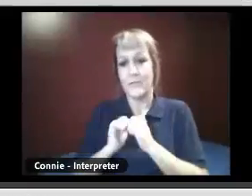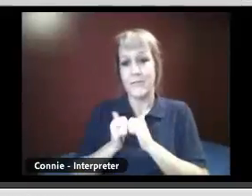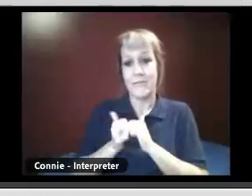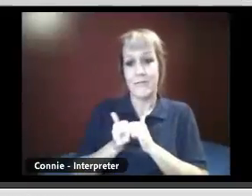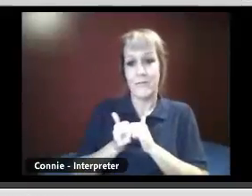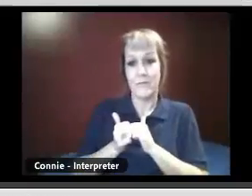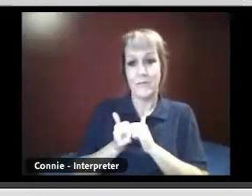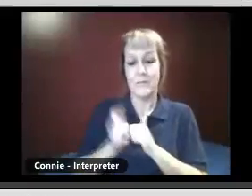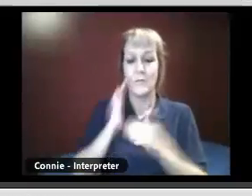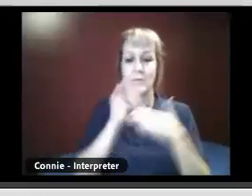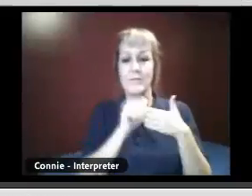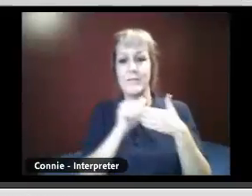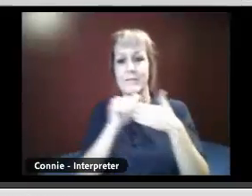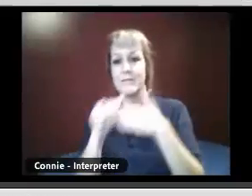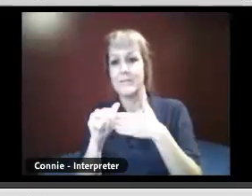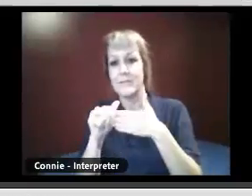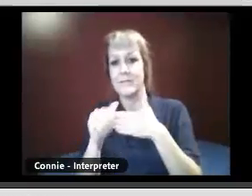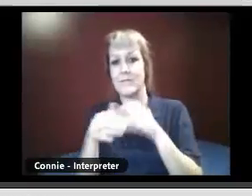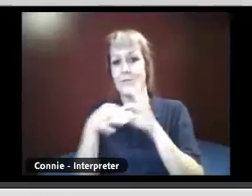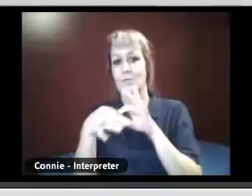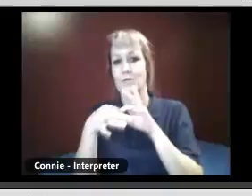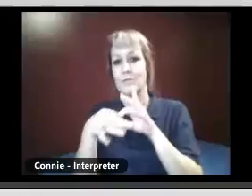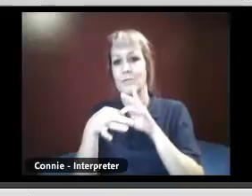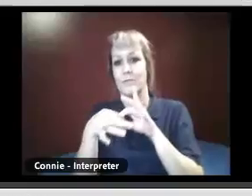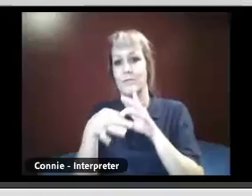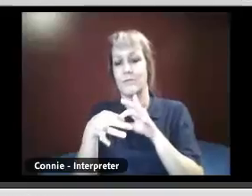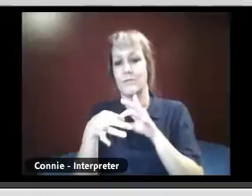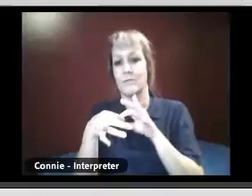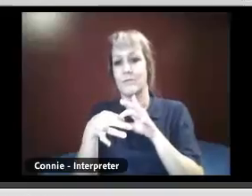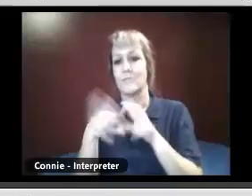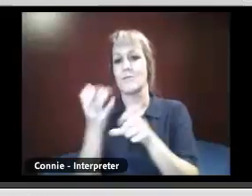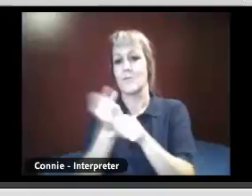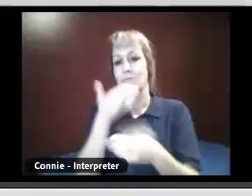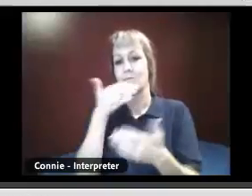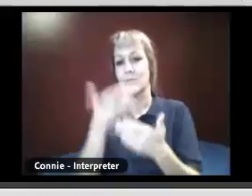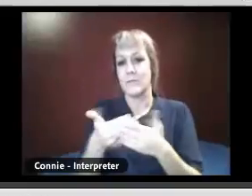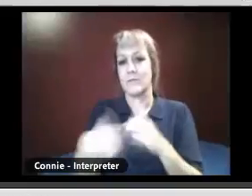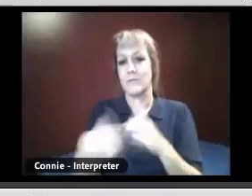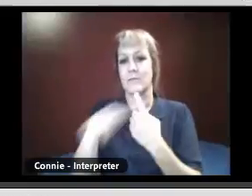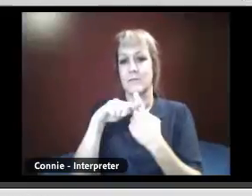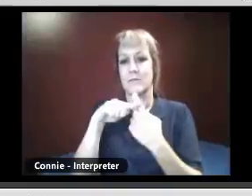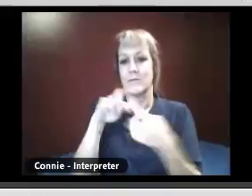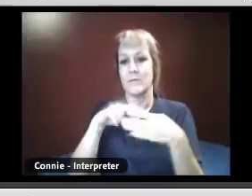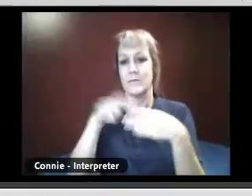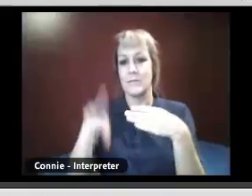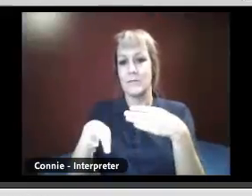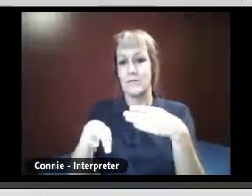that will lead to the cooperation necessary to generate a constructive outcome.